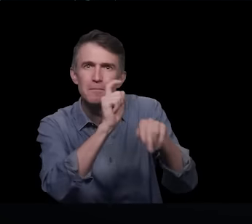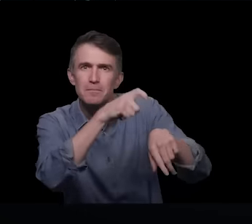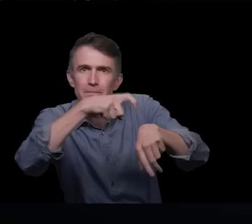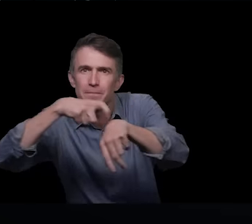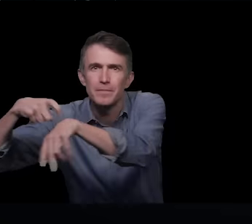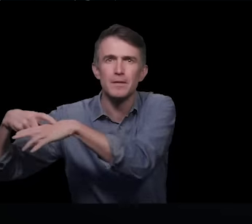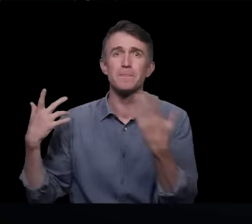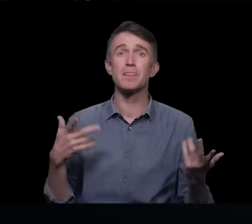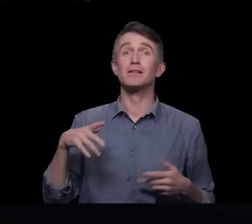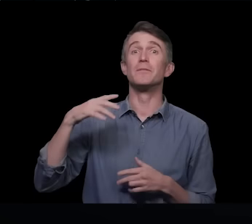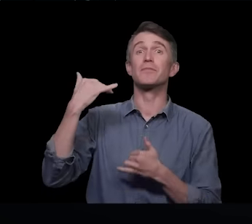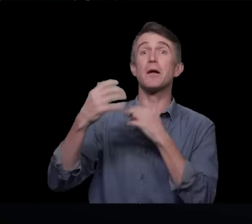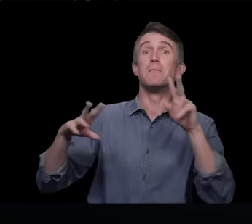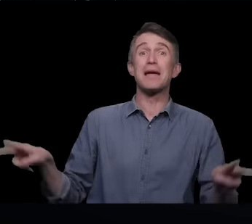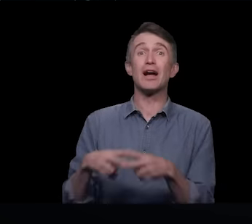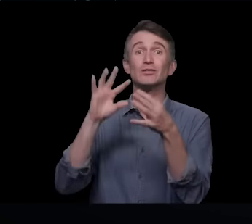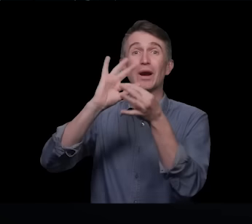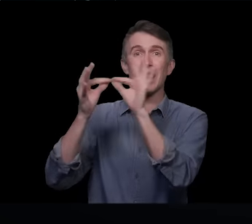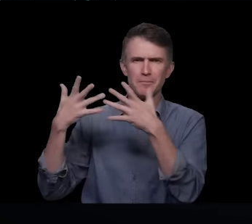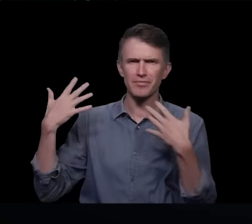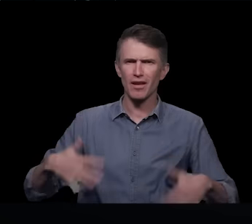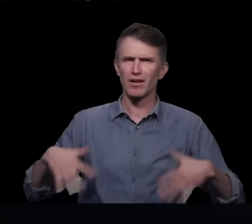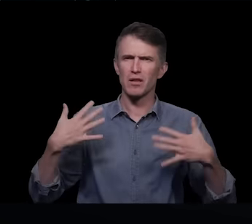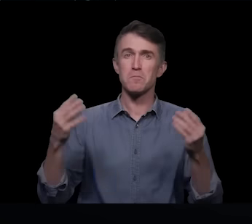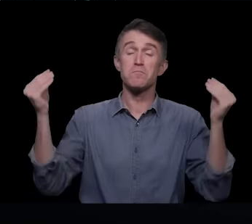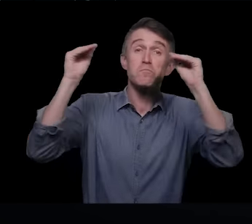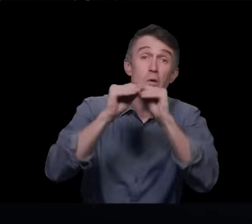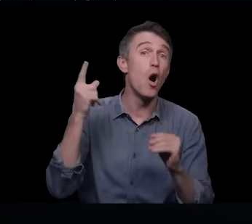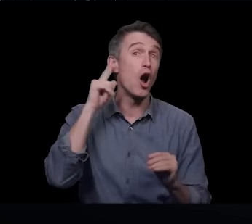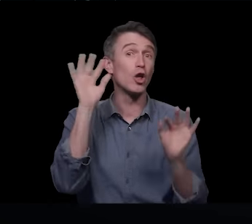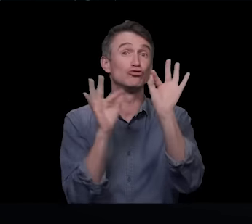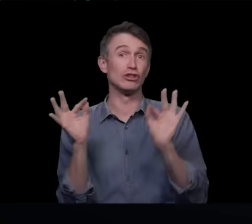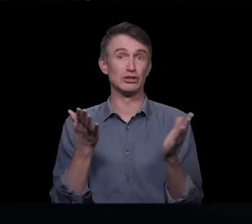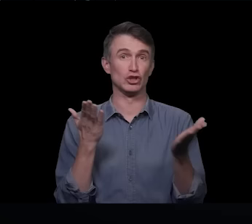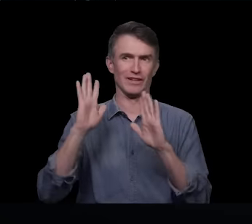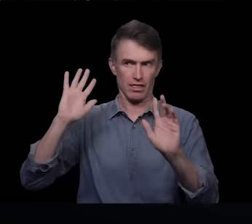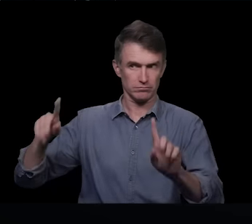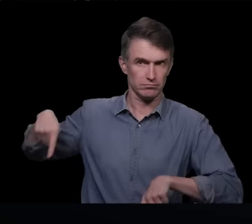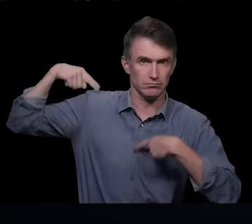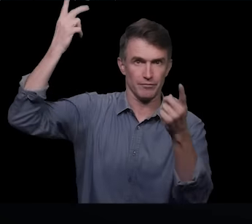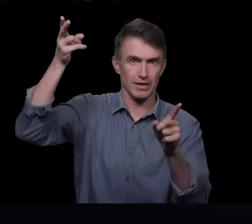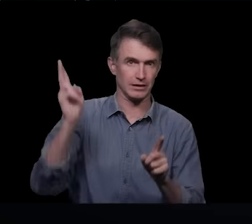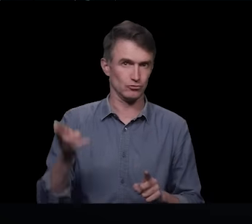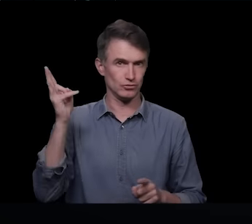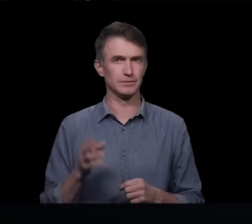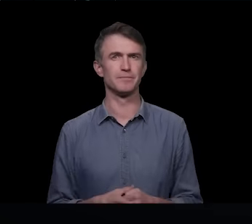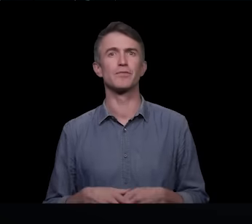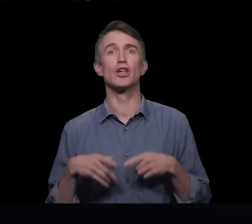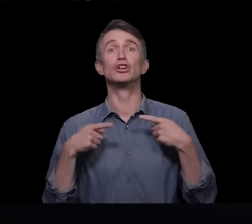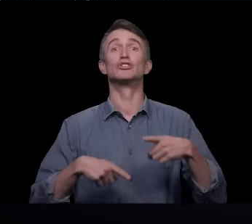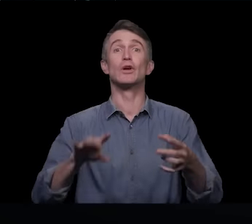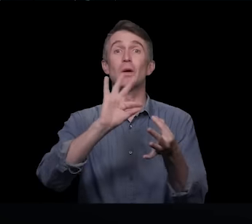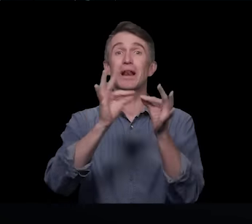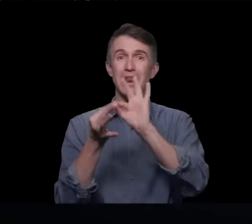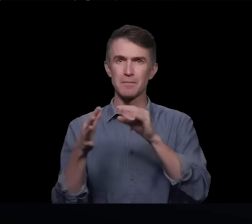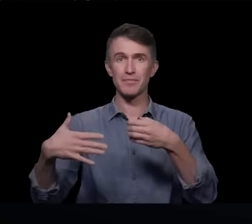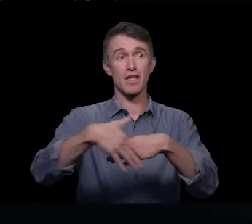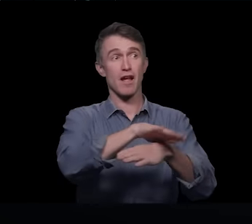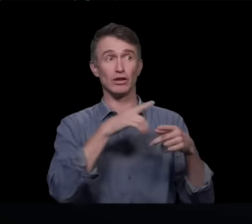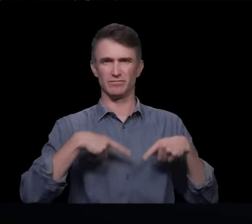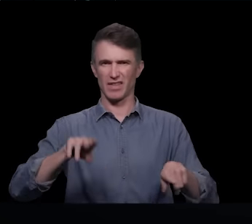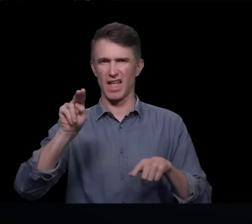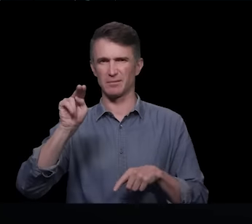This year's Paris Olympic and Paralympic Games had more audio description services than ever before. During the Olympics,